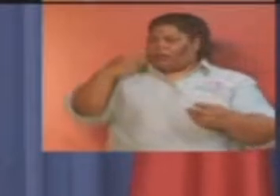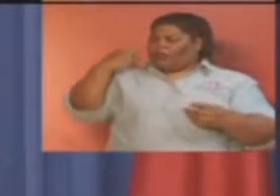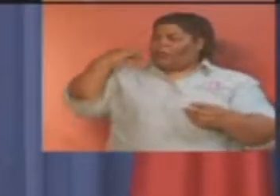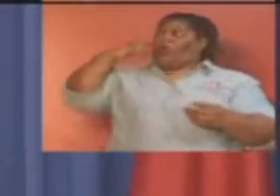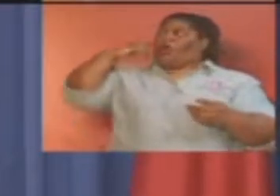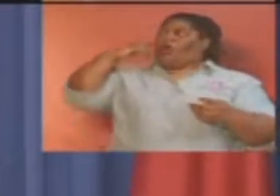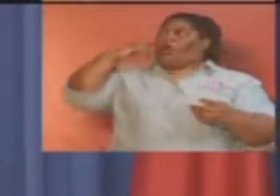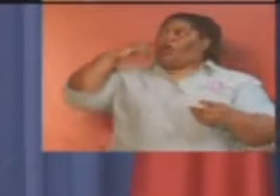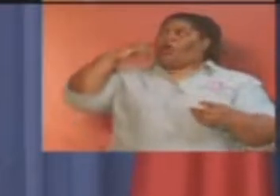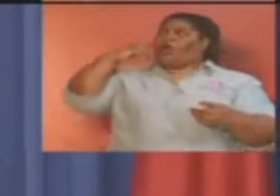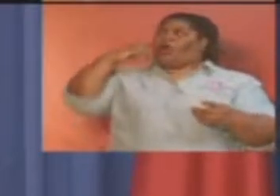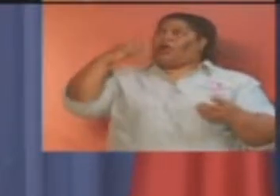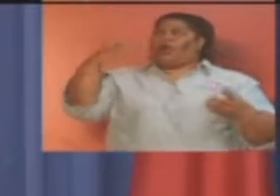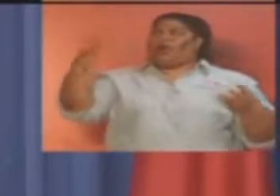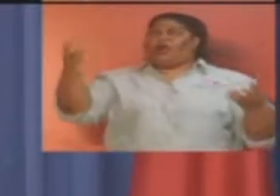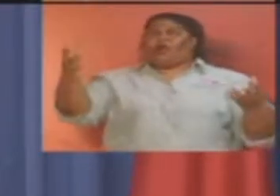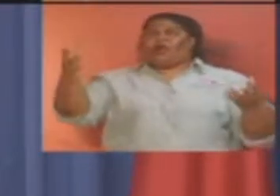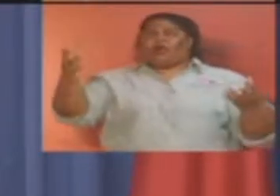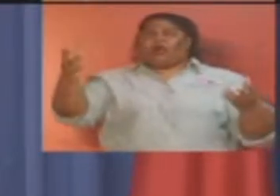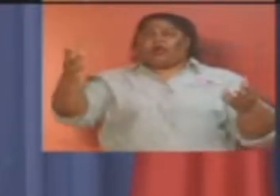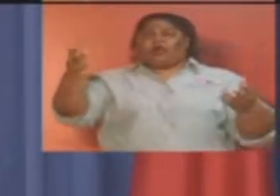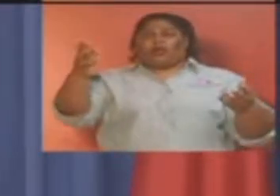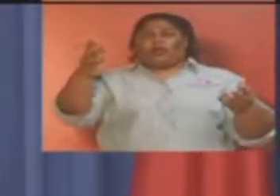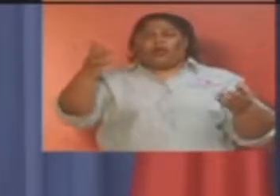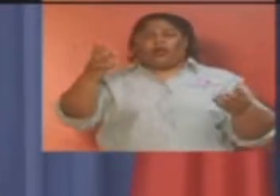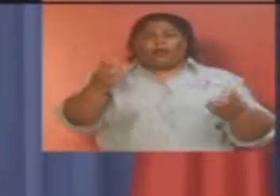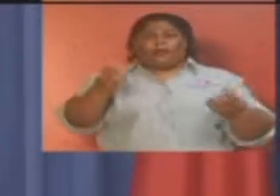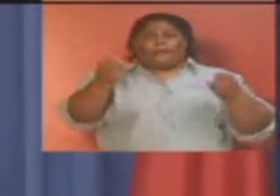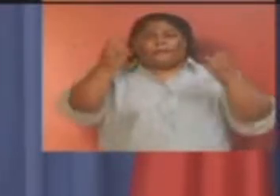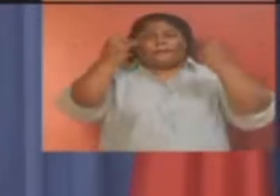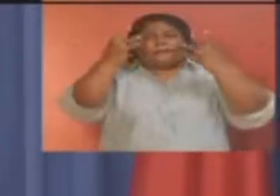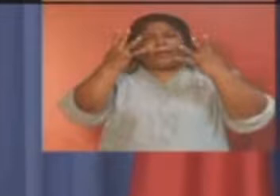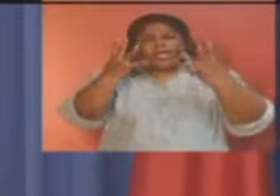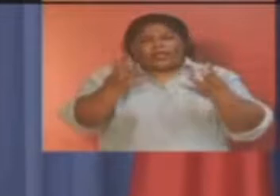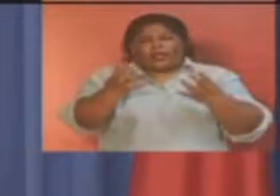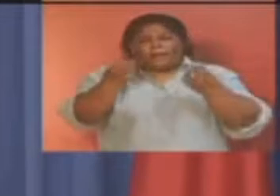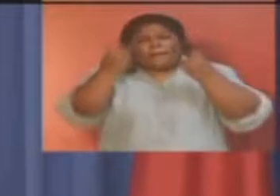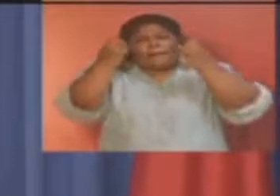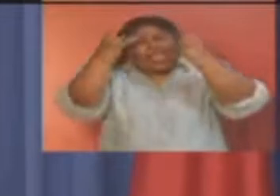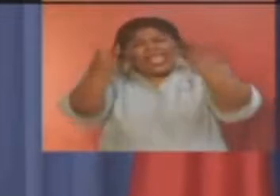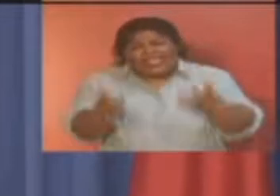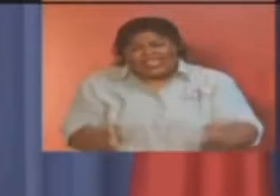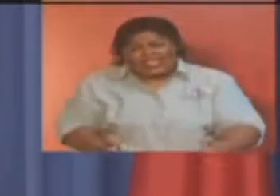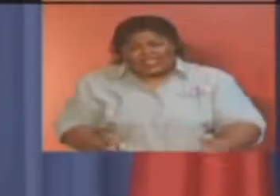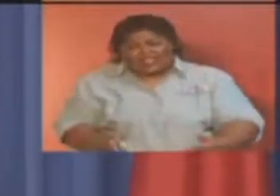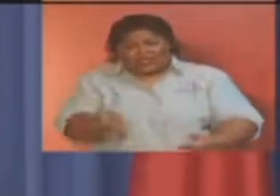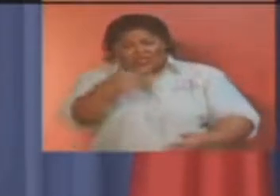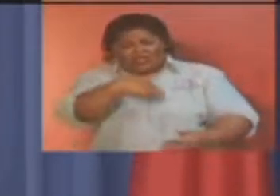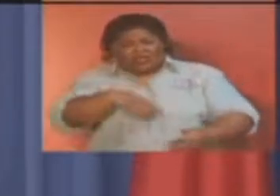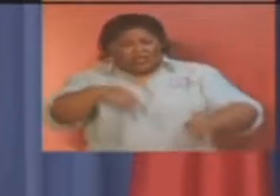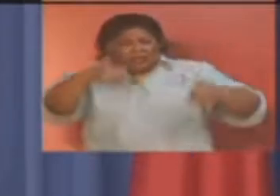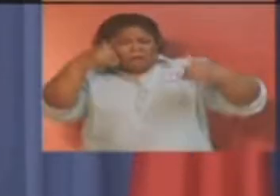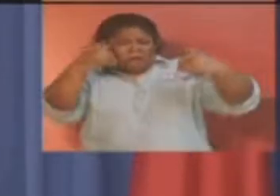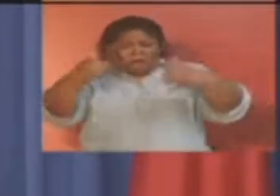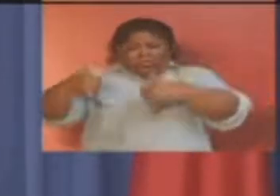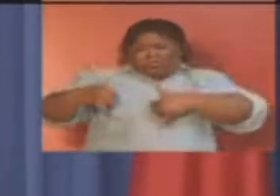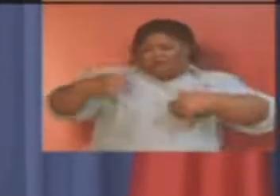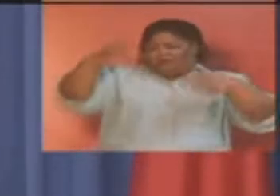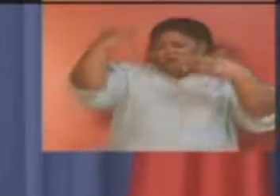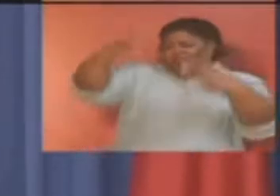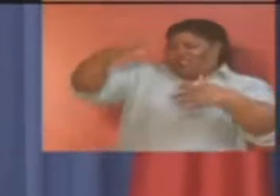hear. That many of them were involved in parties,